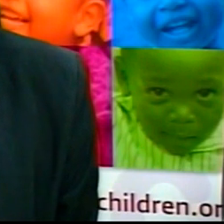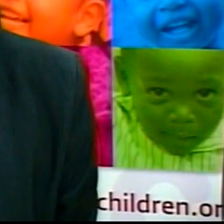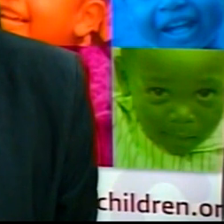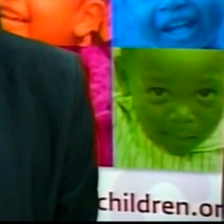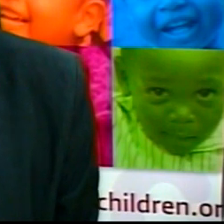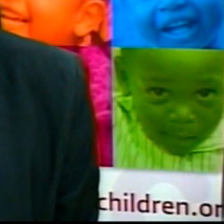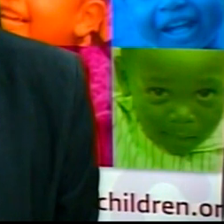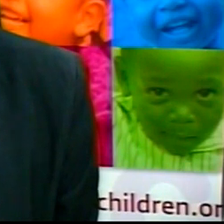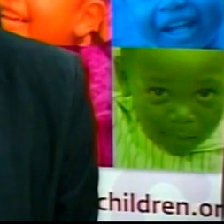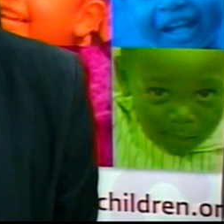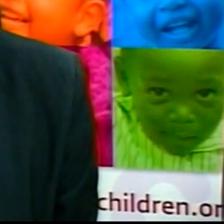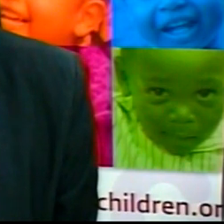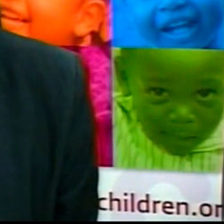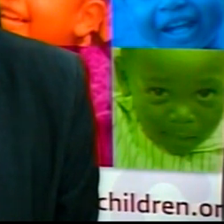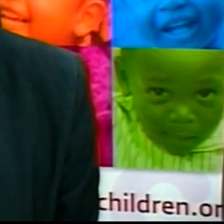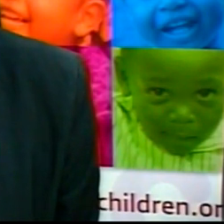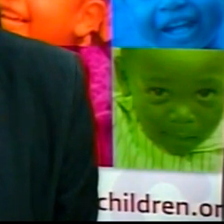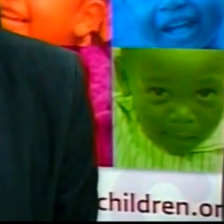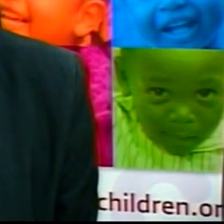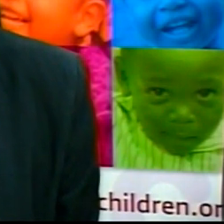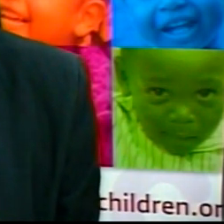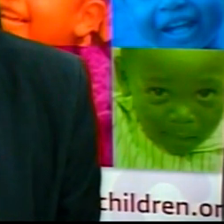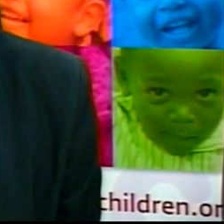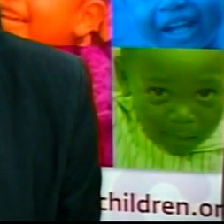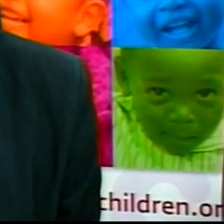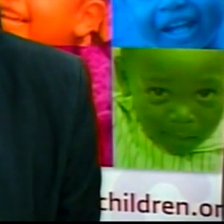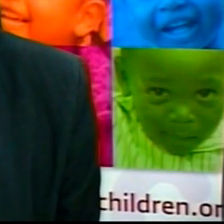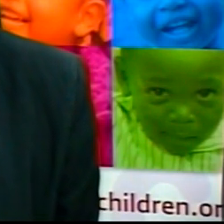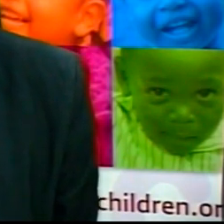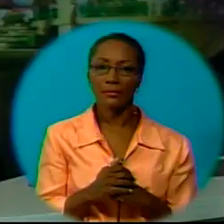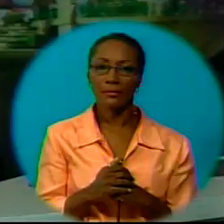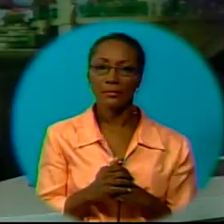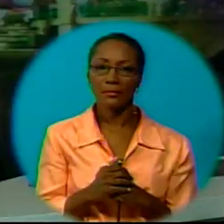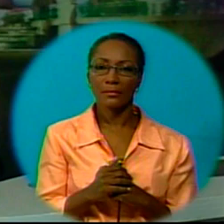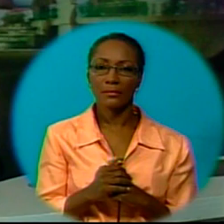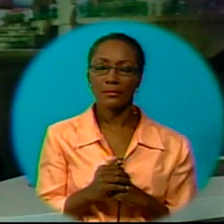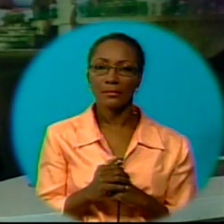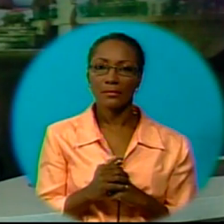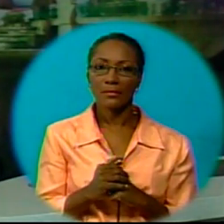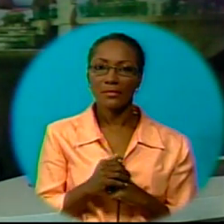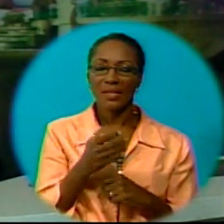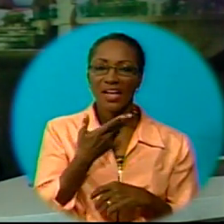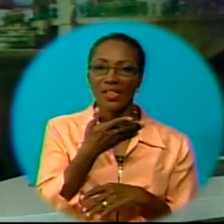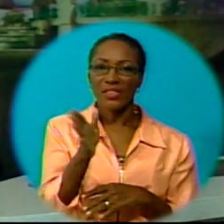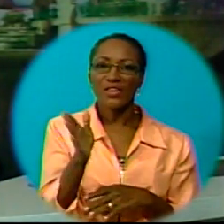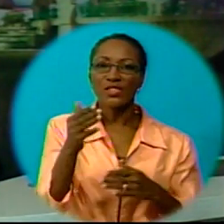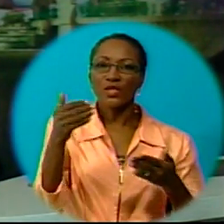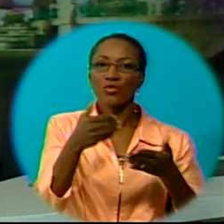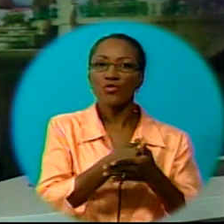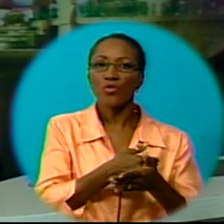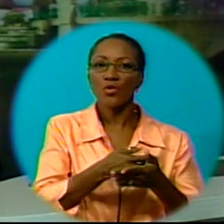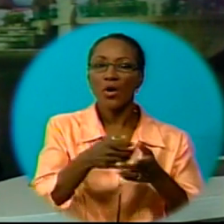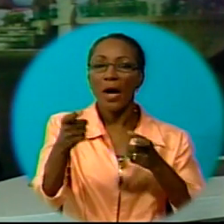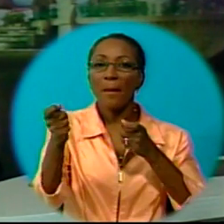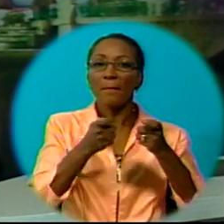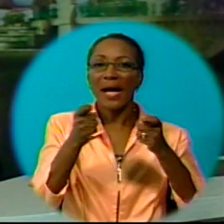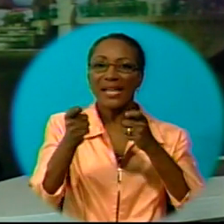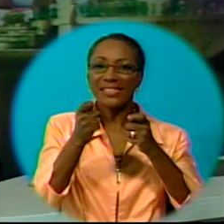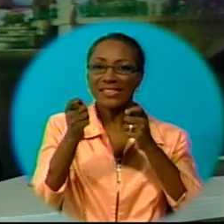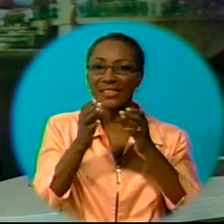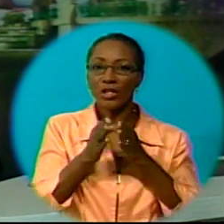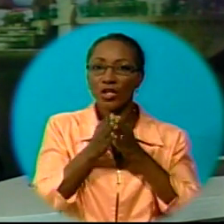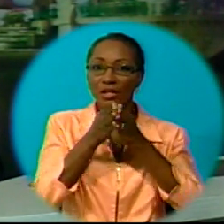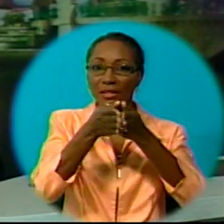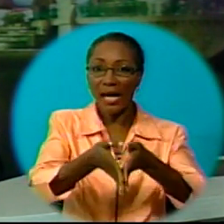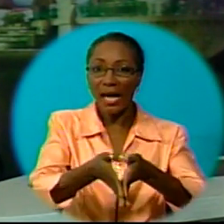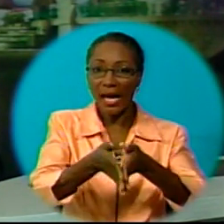not recognized as part of the education continuum. Well, there's a new master diver in the Caribbean, albeit